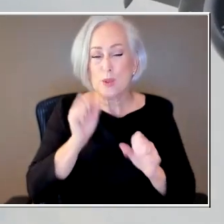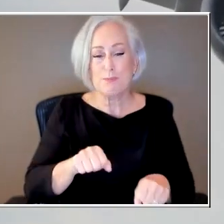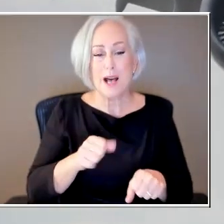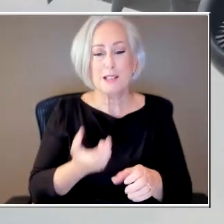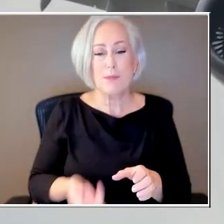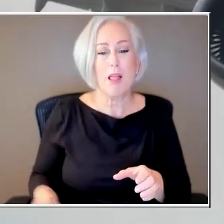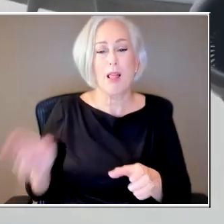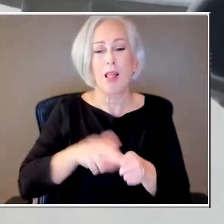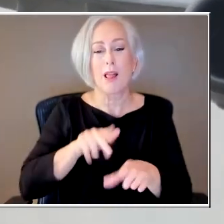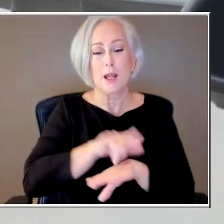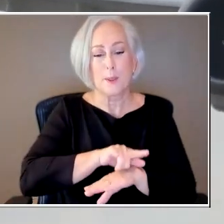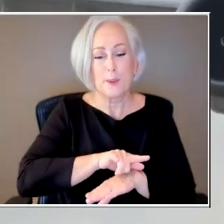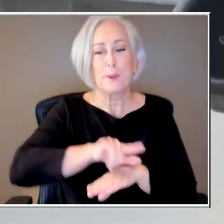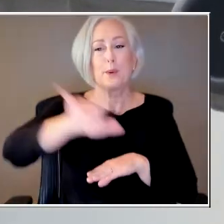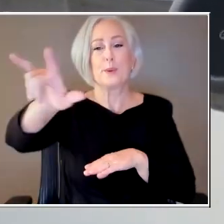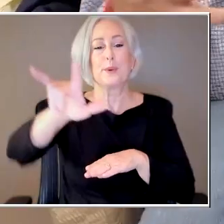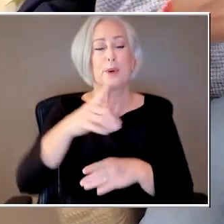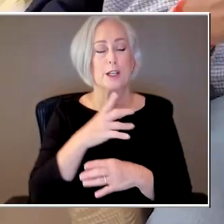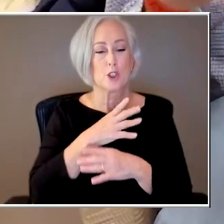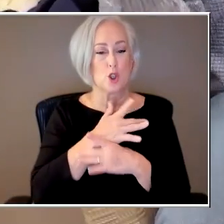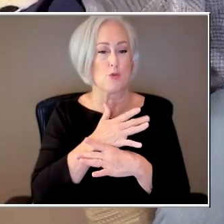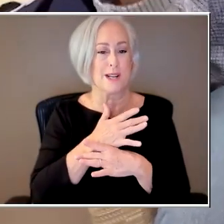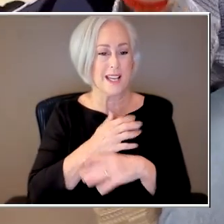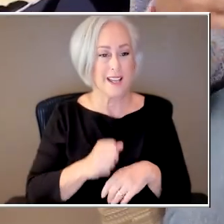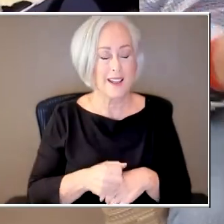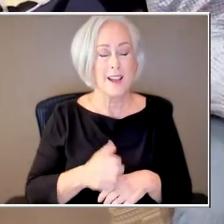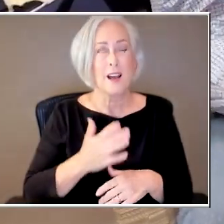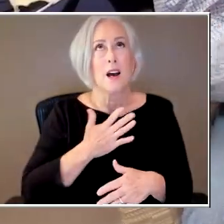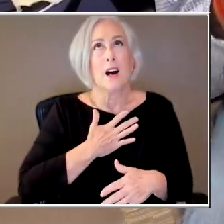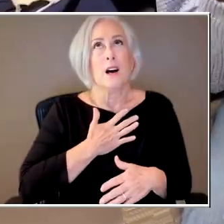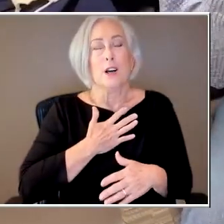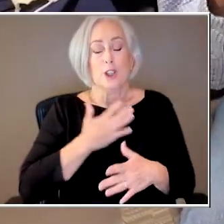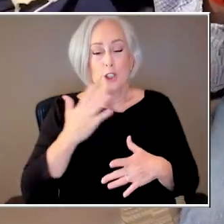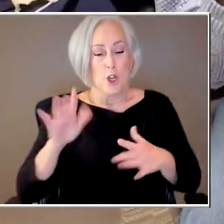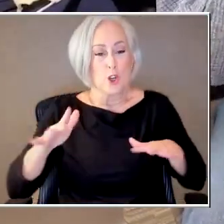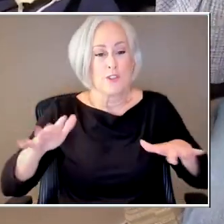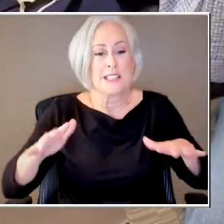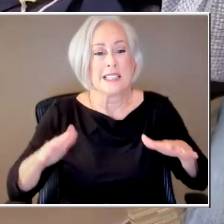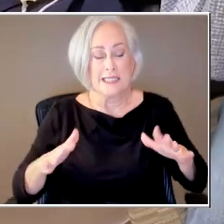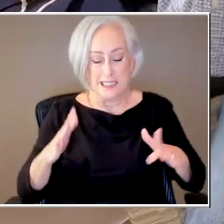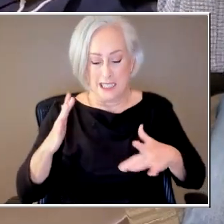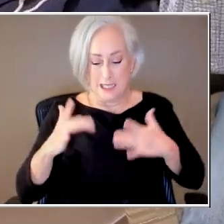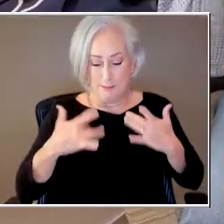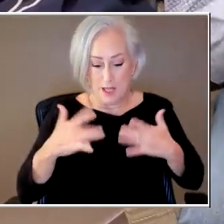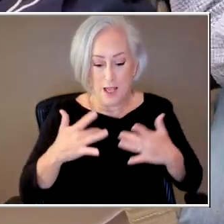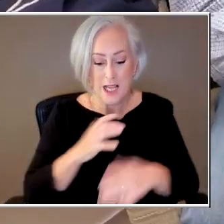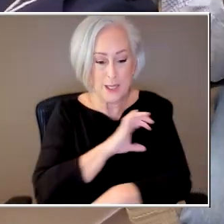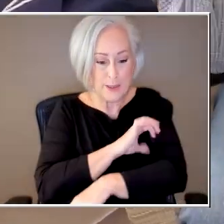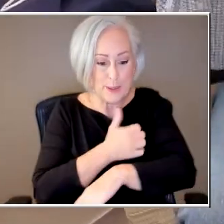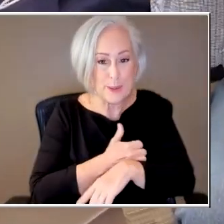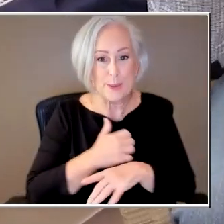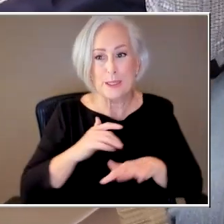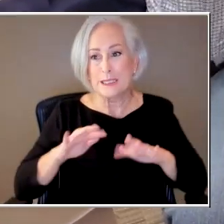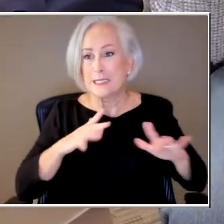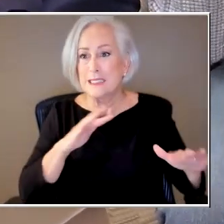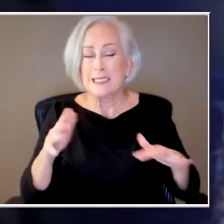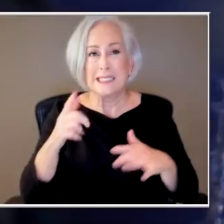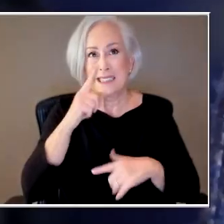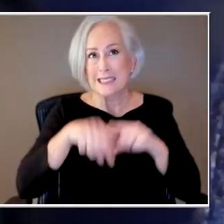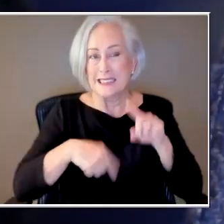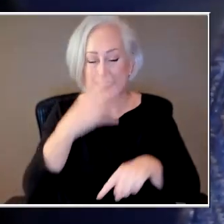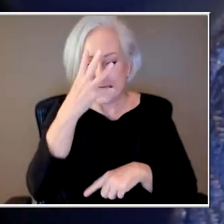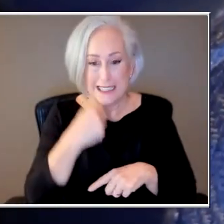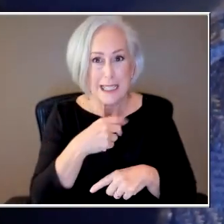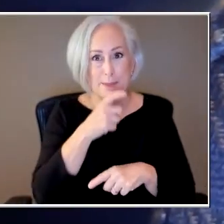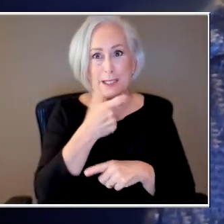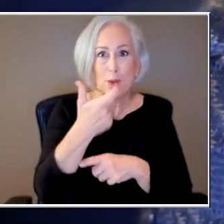Germany. I was so nervous and so emotionally charged that I didn't watch anything. I didn't sleep. I was just sitting